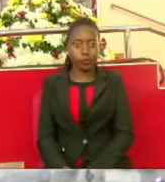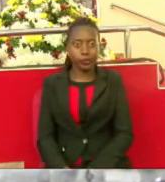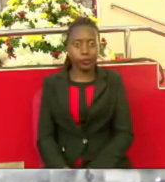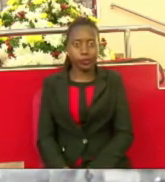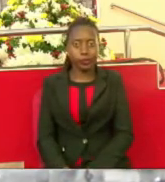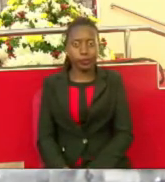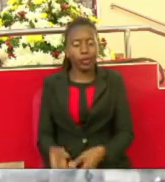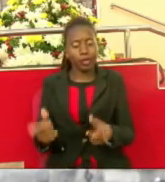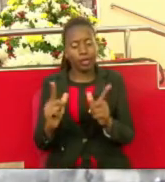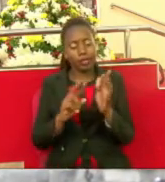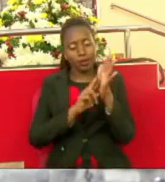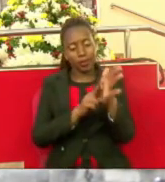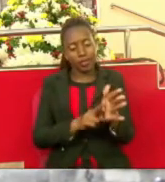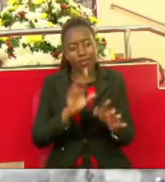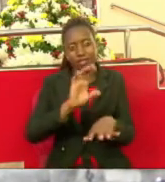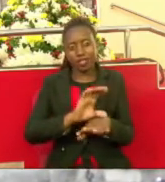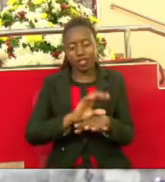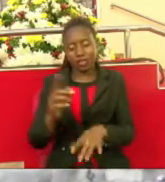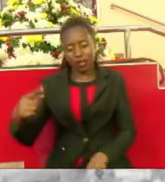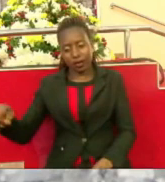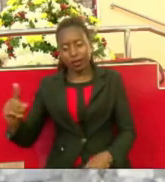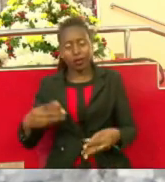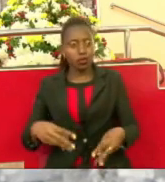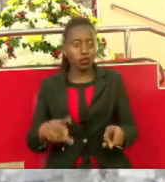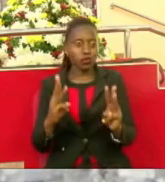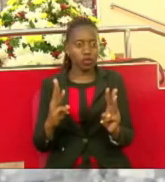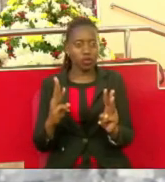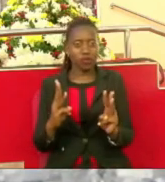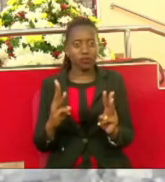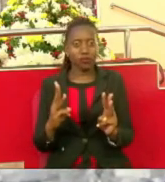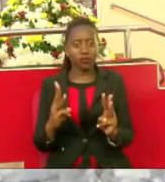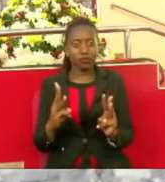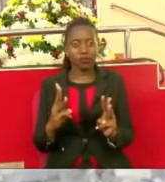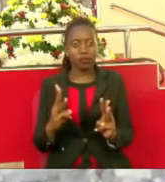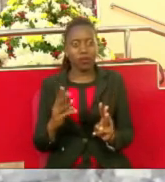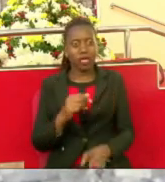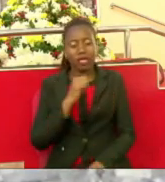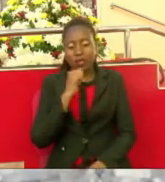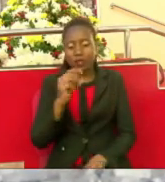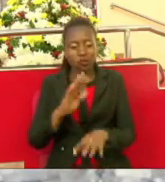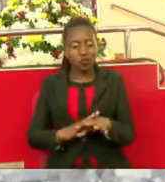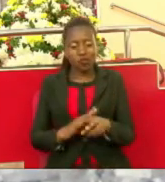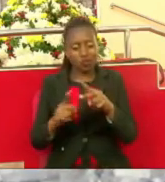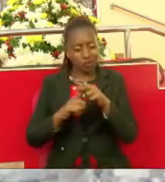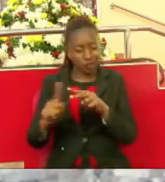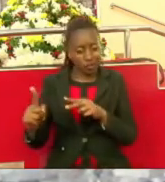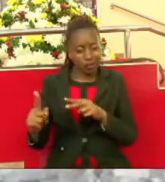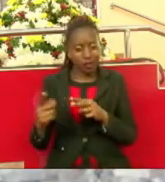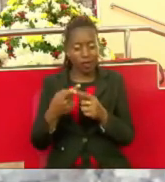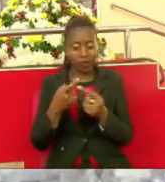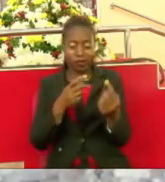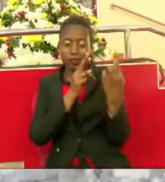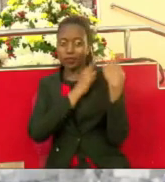Let's represent the church in the right way. It is not the place to run away so that you are not taking up your responsibilities.